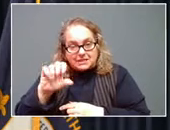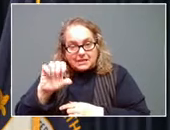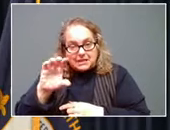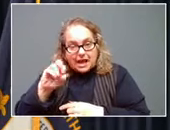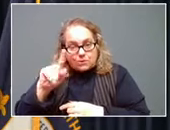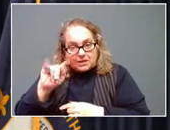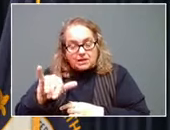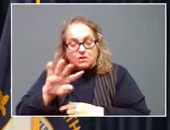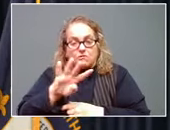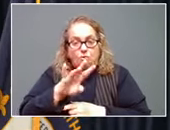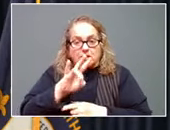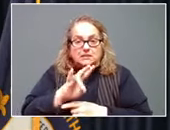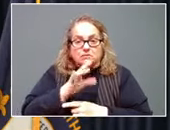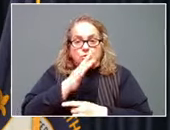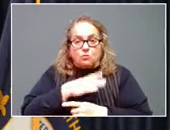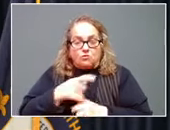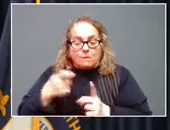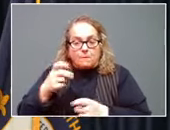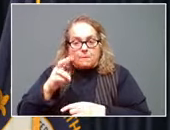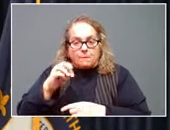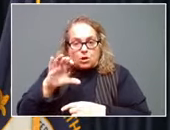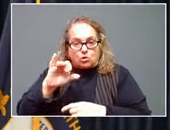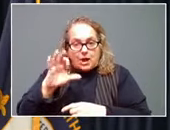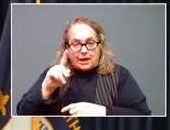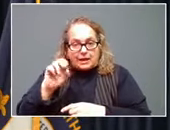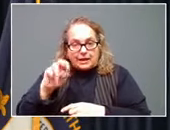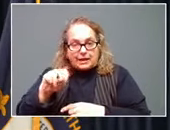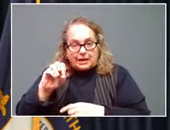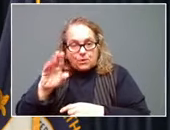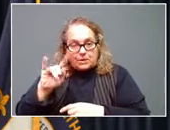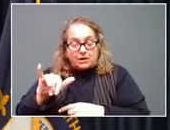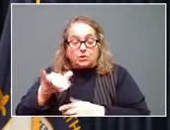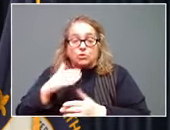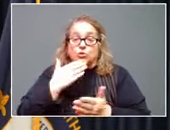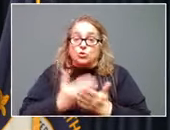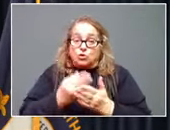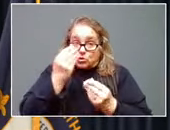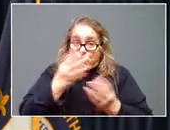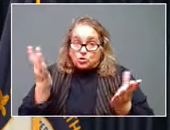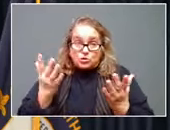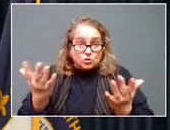woman in McCracken County. On the good news front, today's positivity,